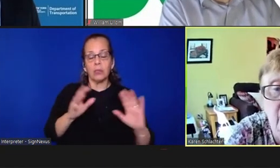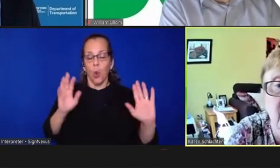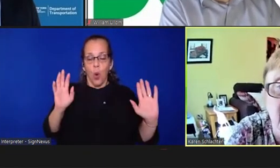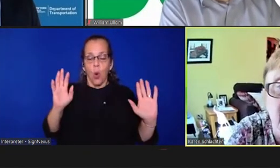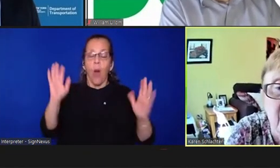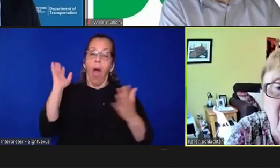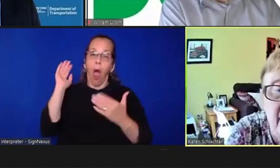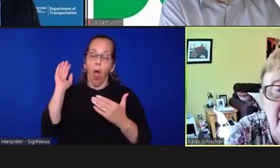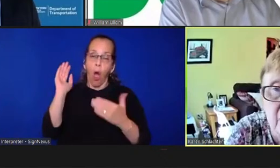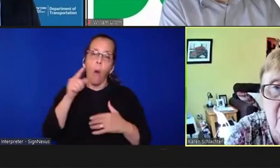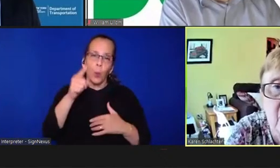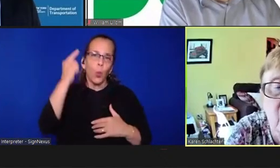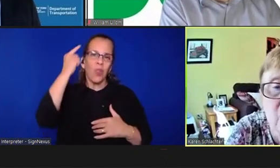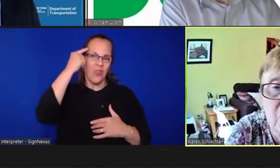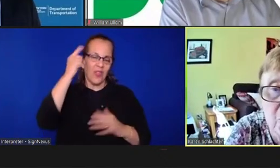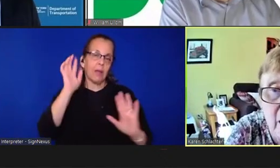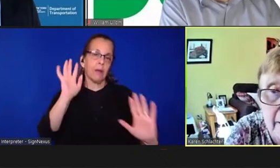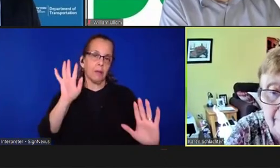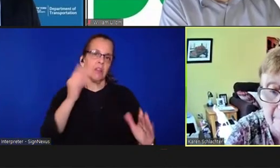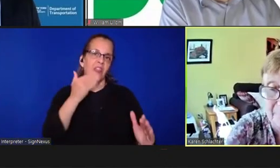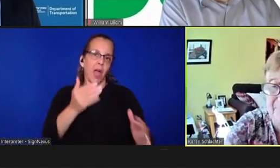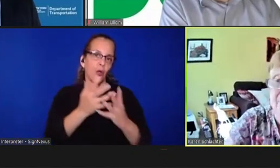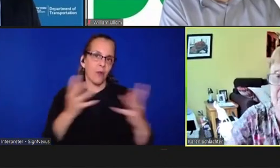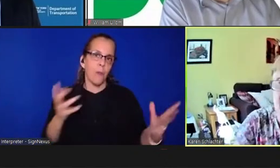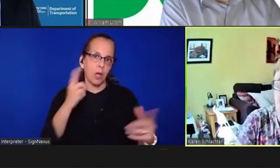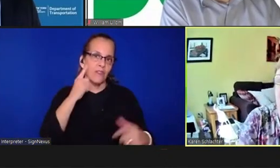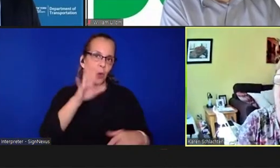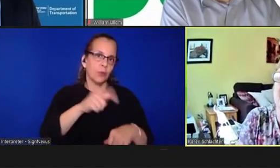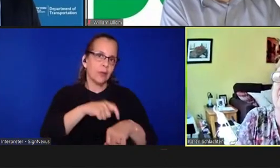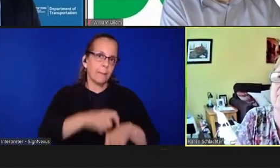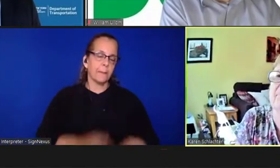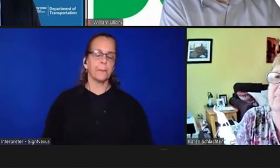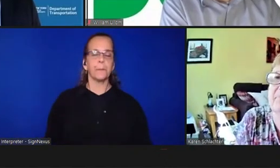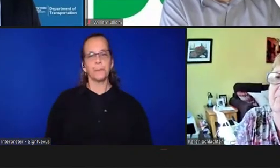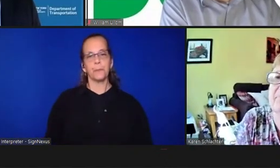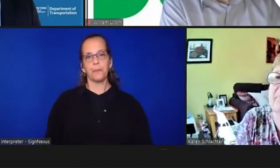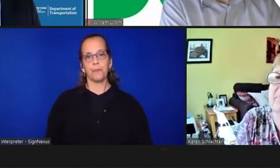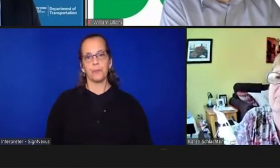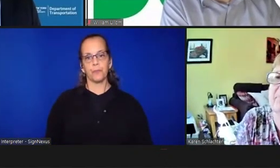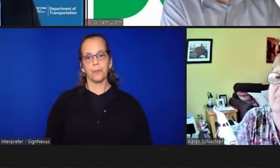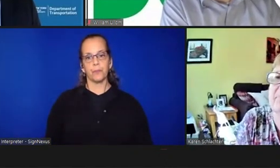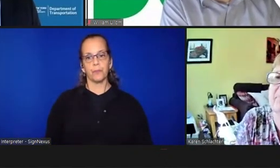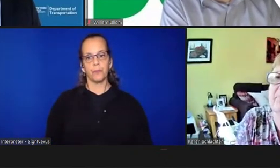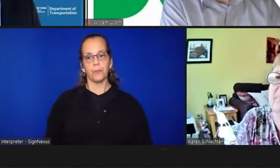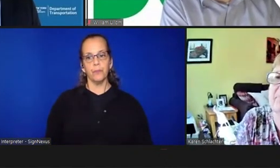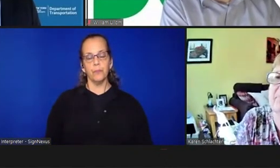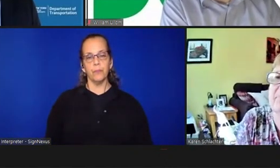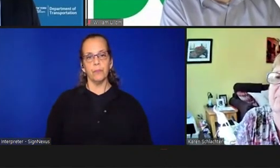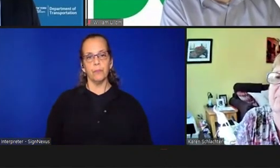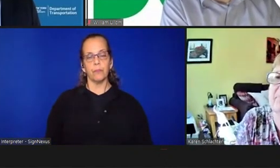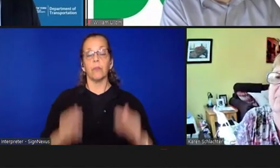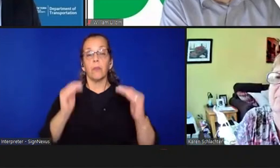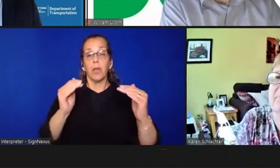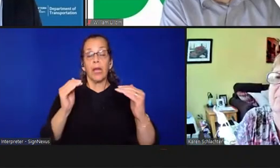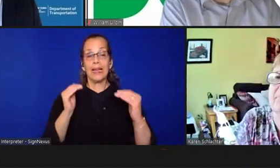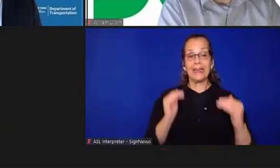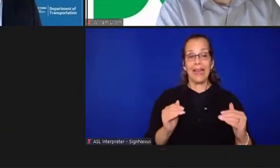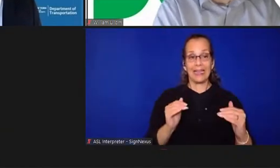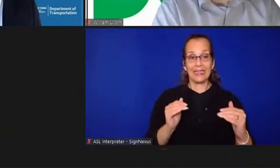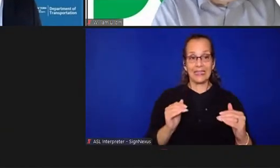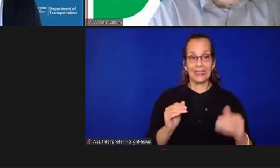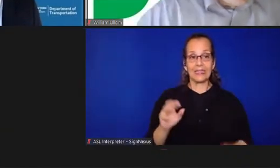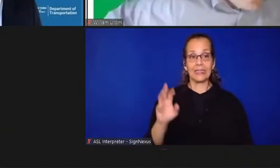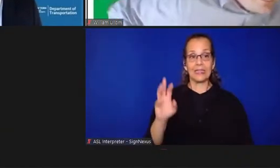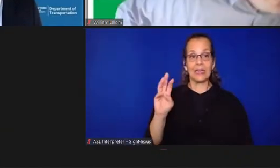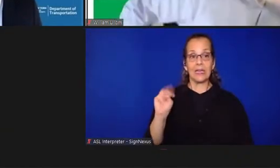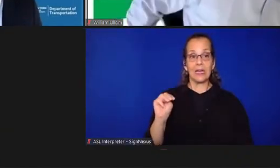hope you will reconsider this thank you very much for your time thank you our next speaker is Marcia